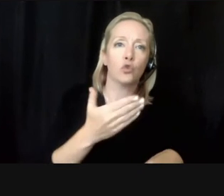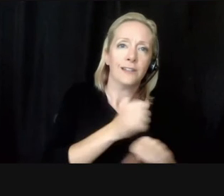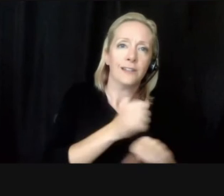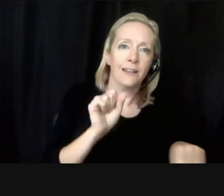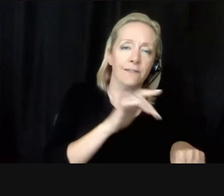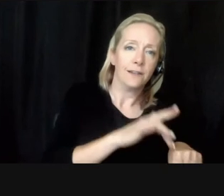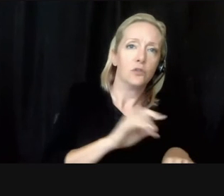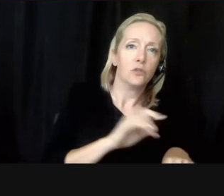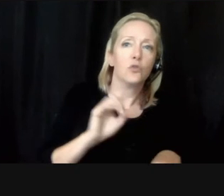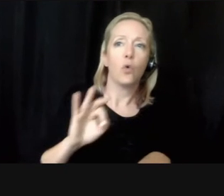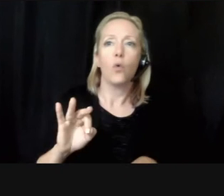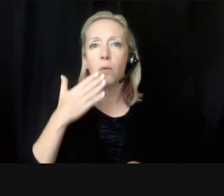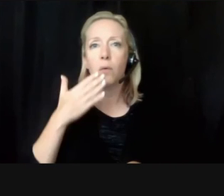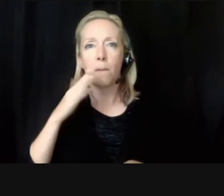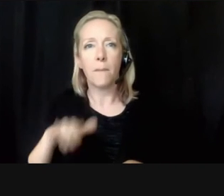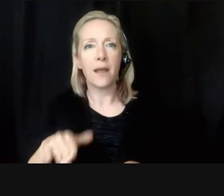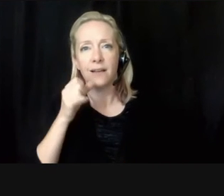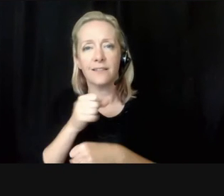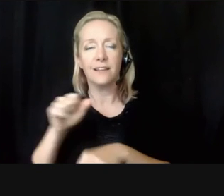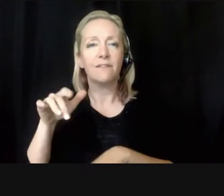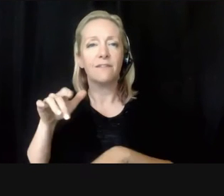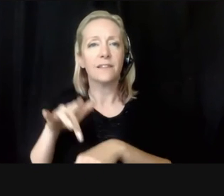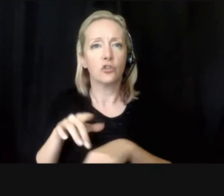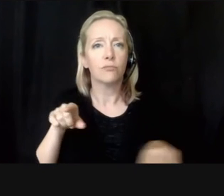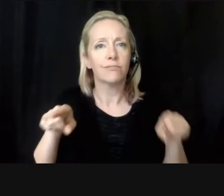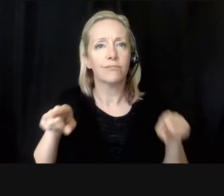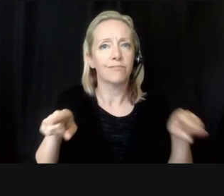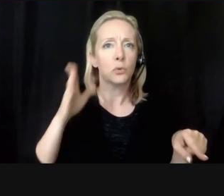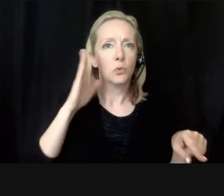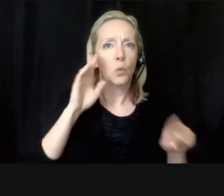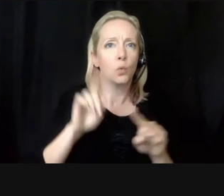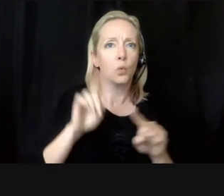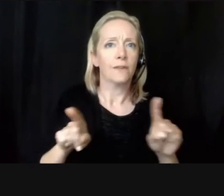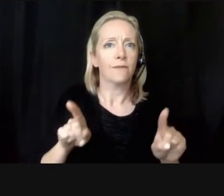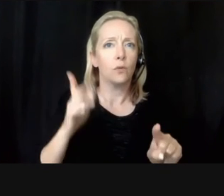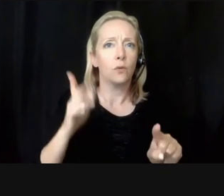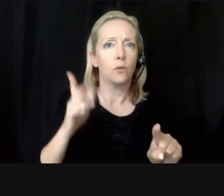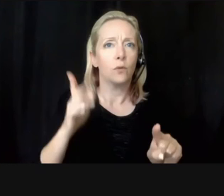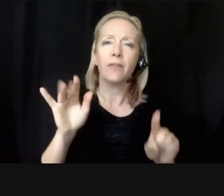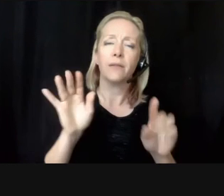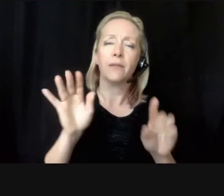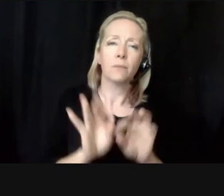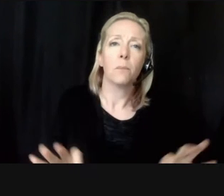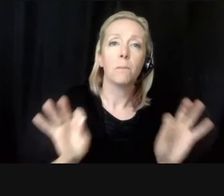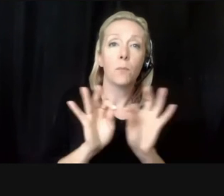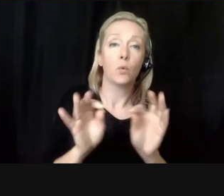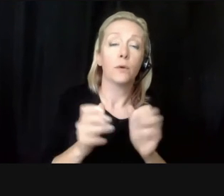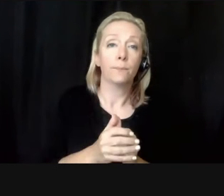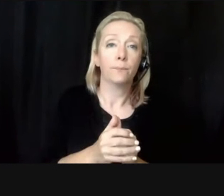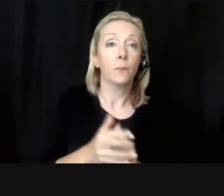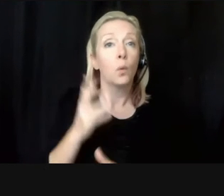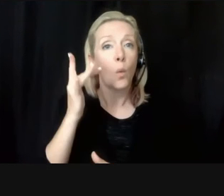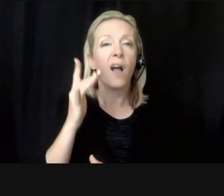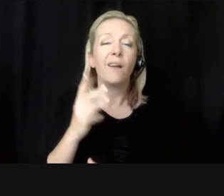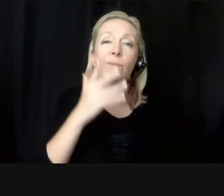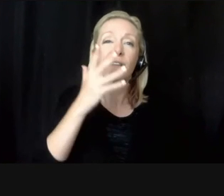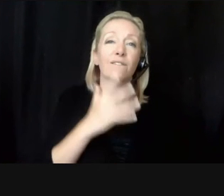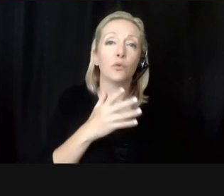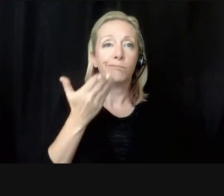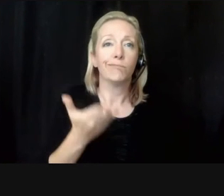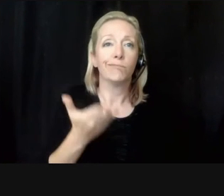that it really does help because we do know that unfortunately there is a higher rate of